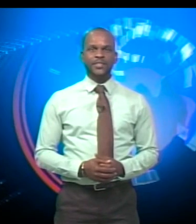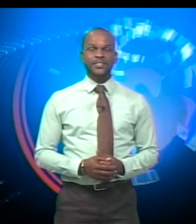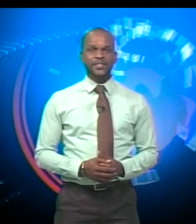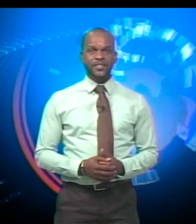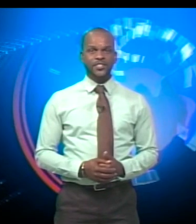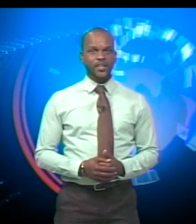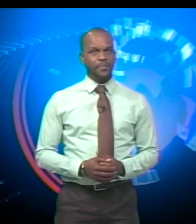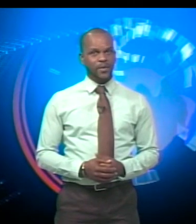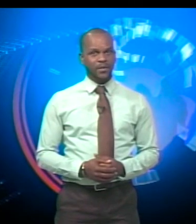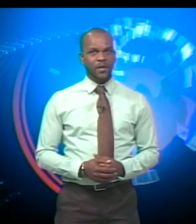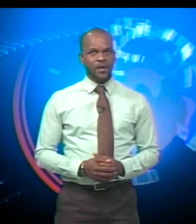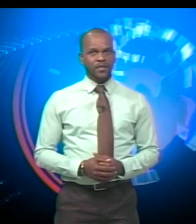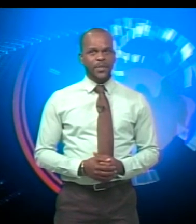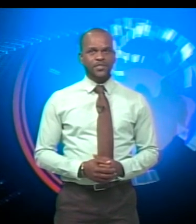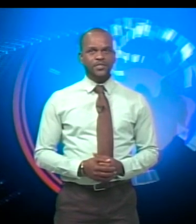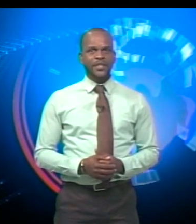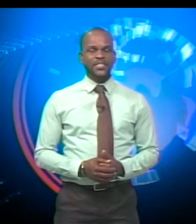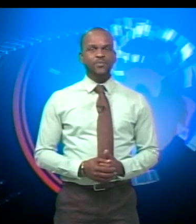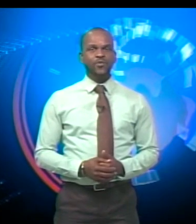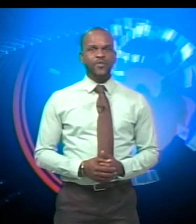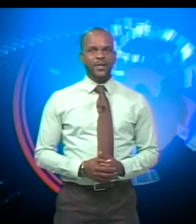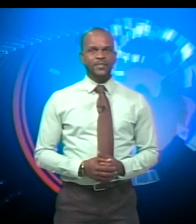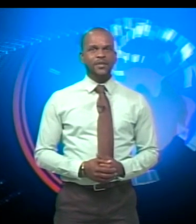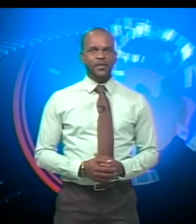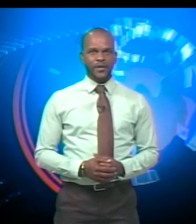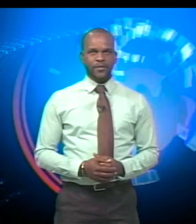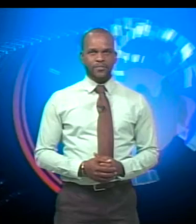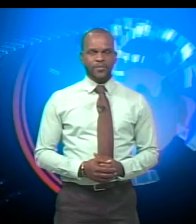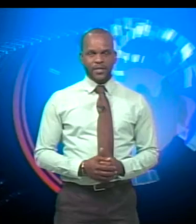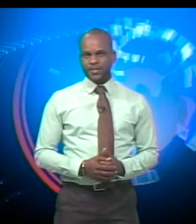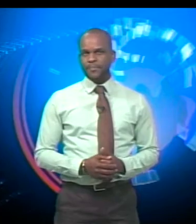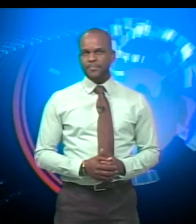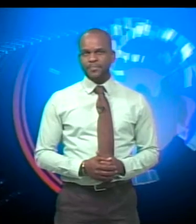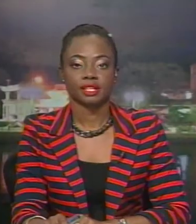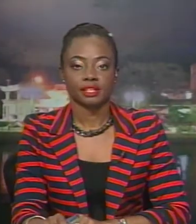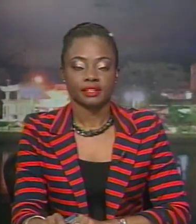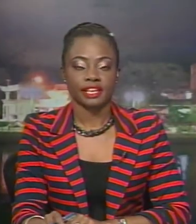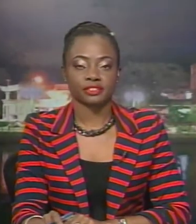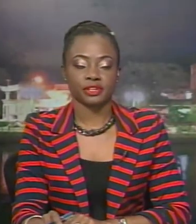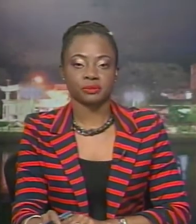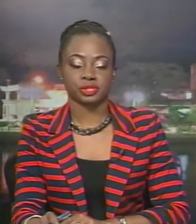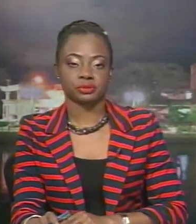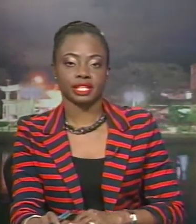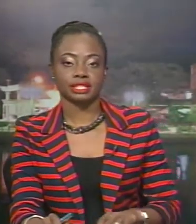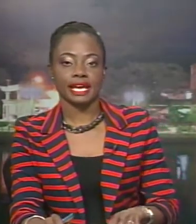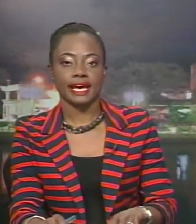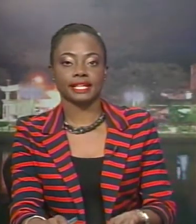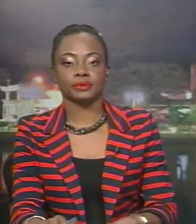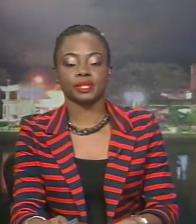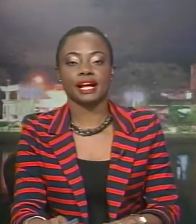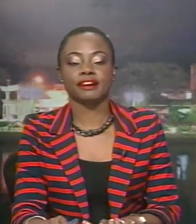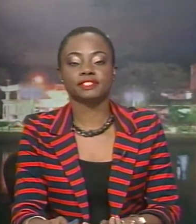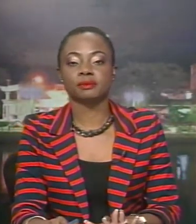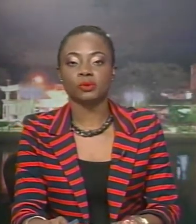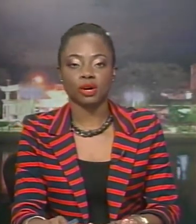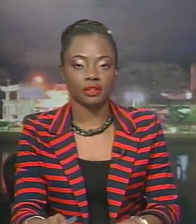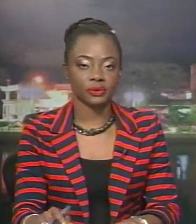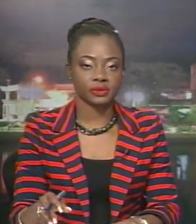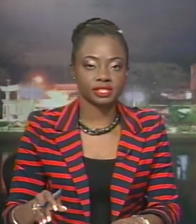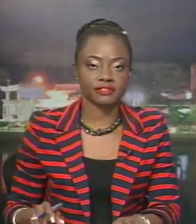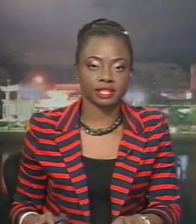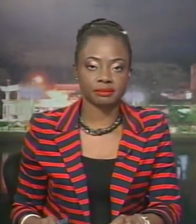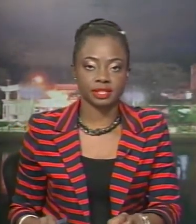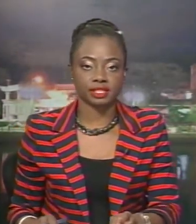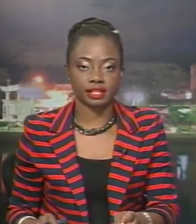with his CCJ appeal, the minister's next move is unclear. Lisa? Thank you very much, Ryan. And we'll have some more on